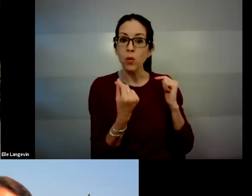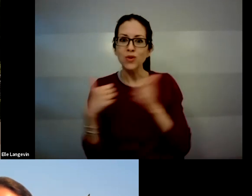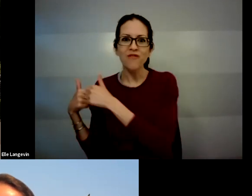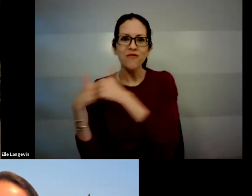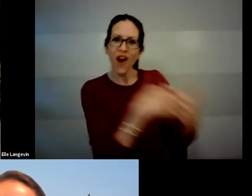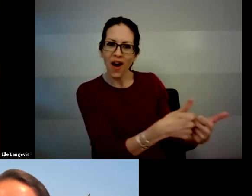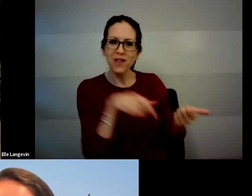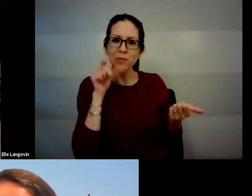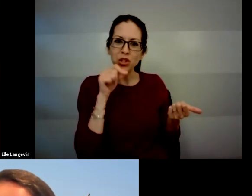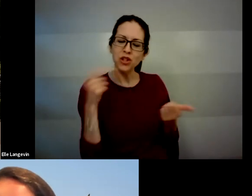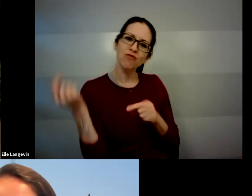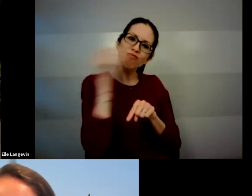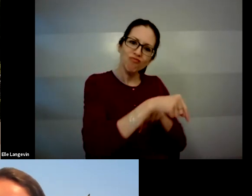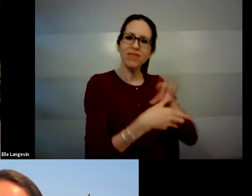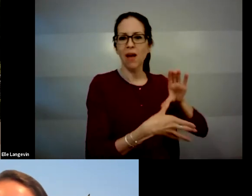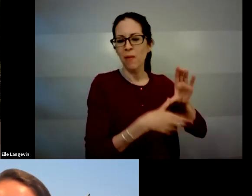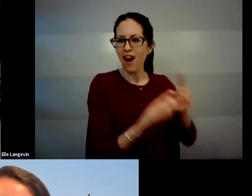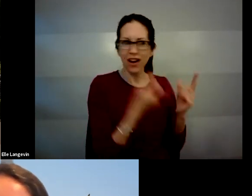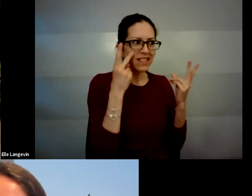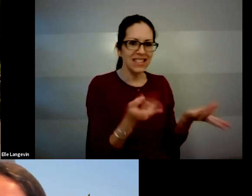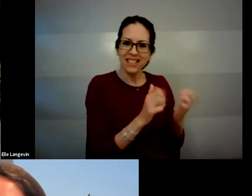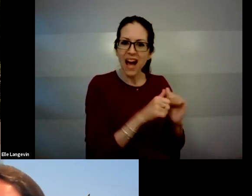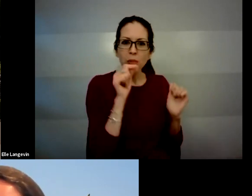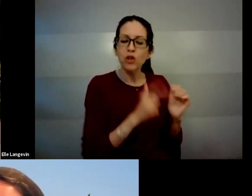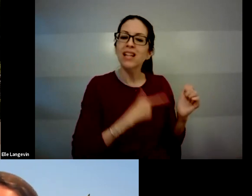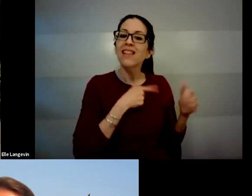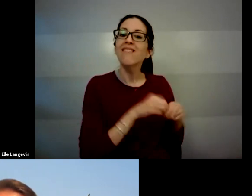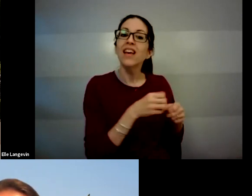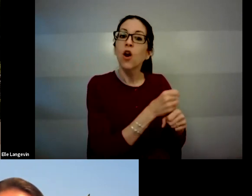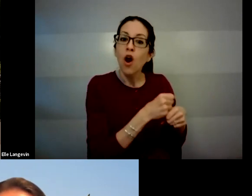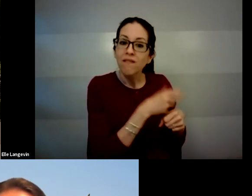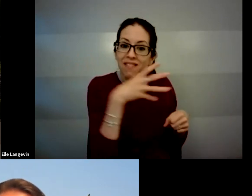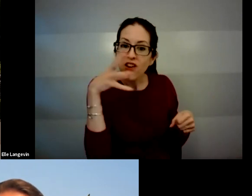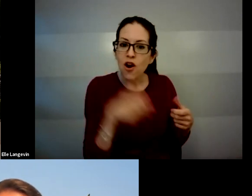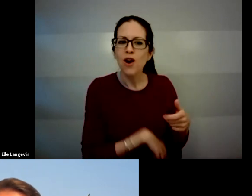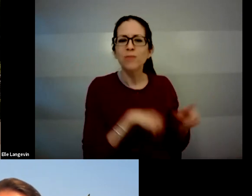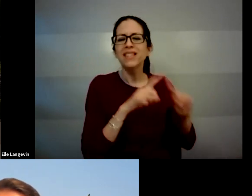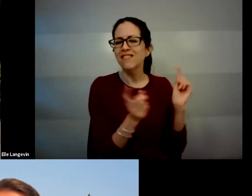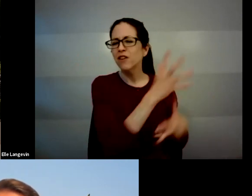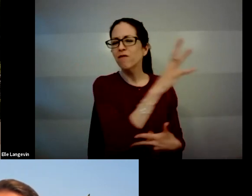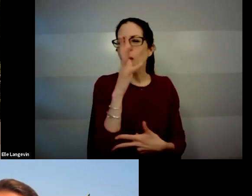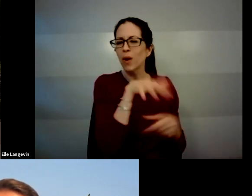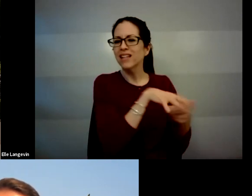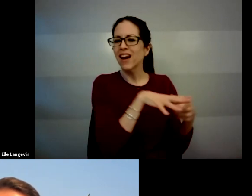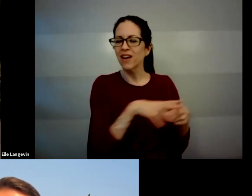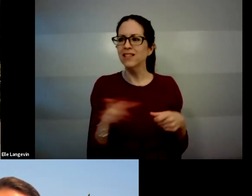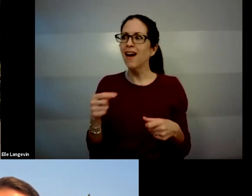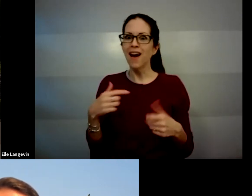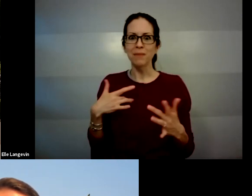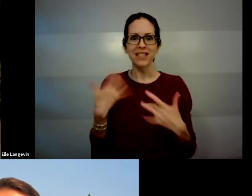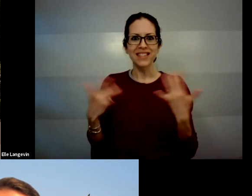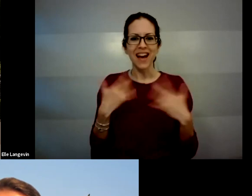coffee and cocoa agroforestry systems, which we'll talk a little bit more about today. Yes, I'm so excited to learn more about these